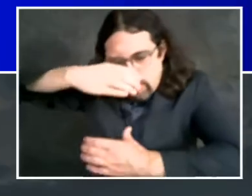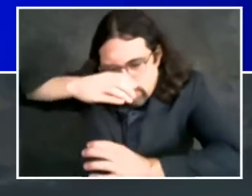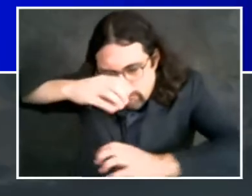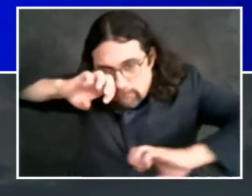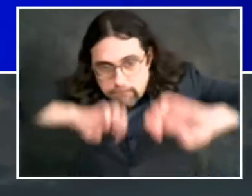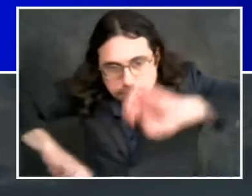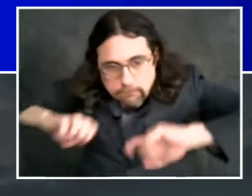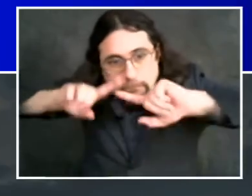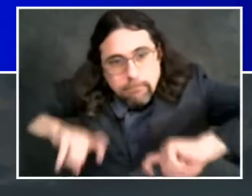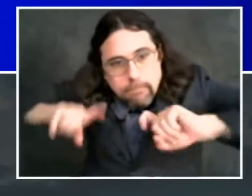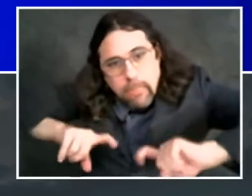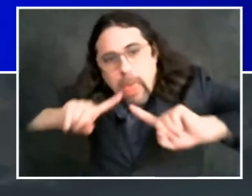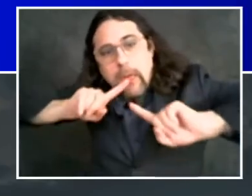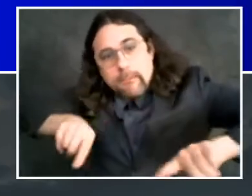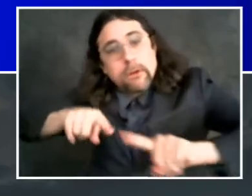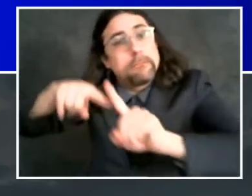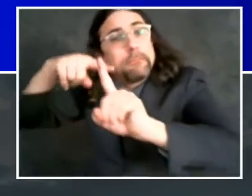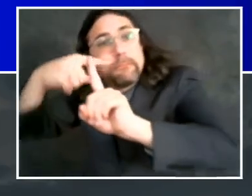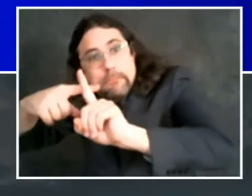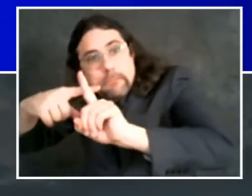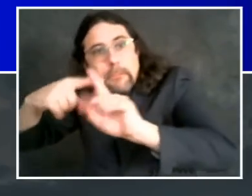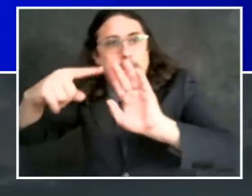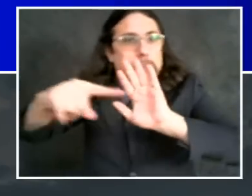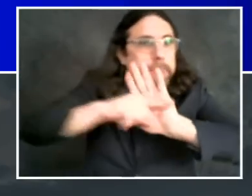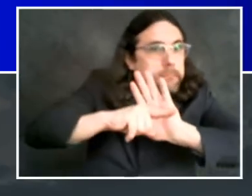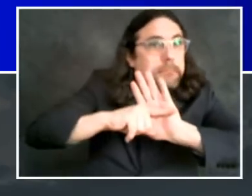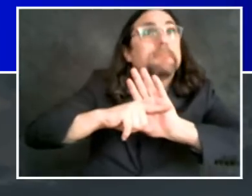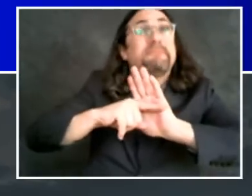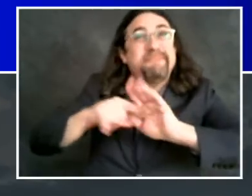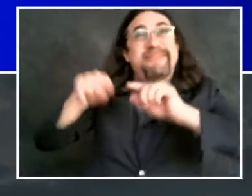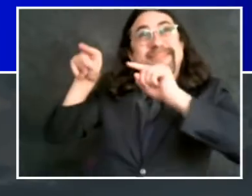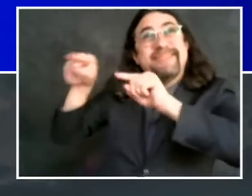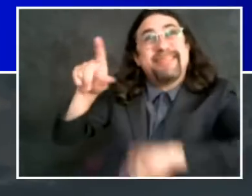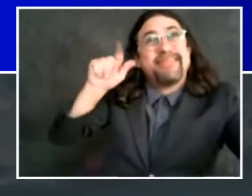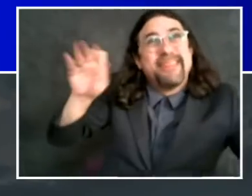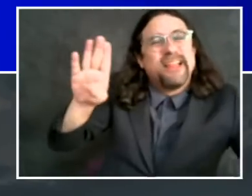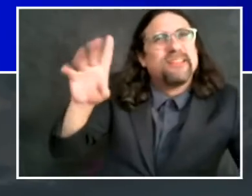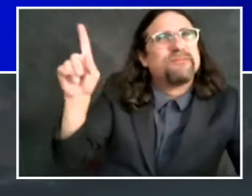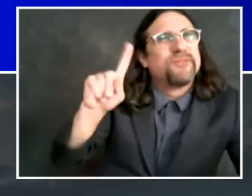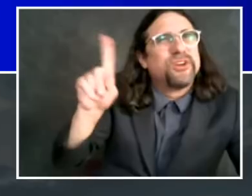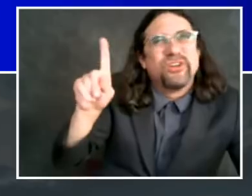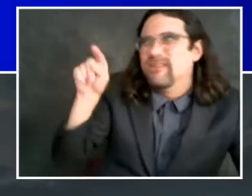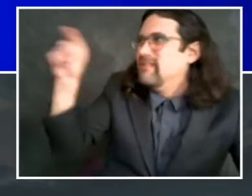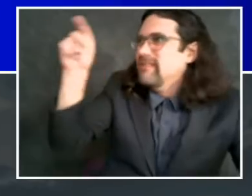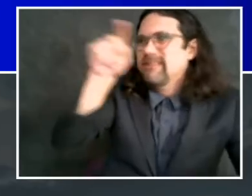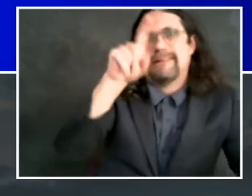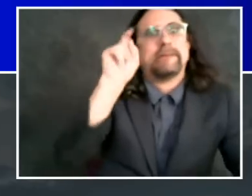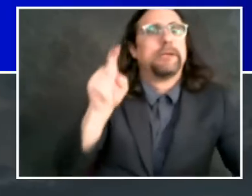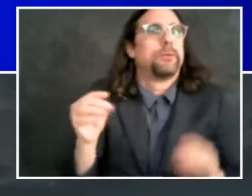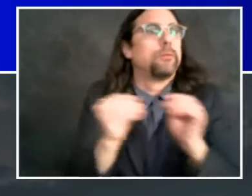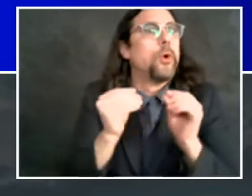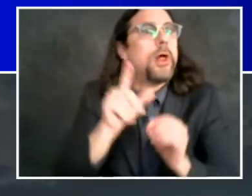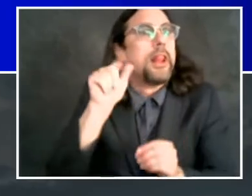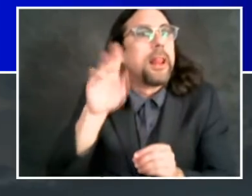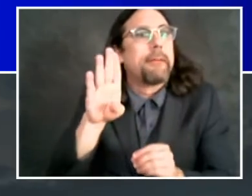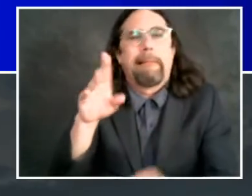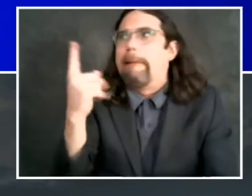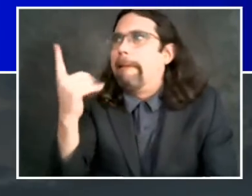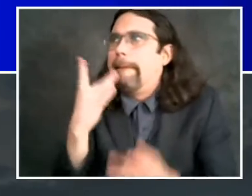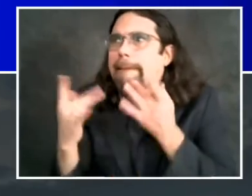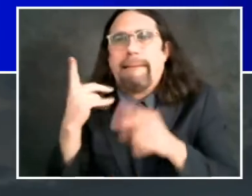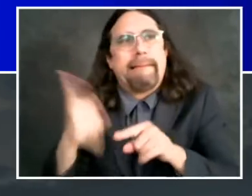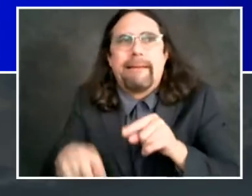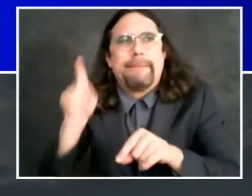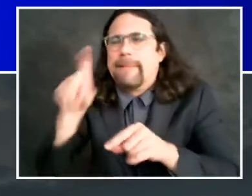we can apply, we're able to use this simpler self-swab test. The expansion is really moving. So 11 sites now will be